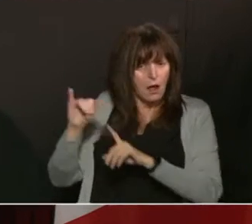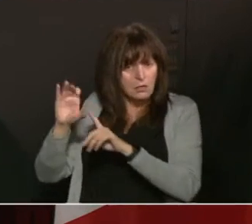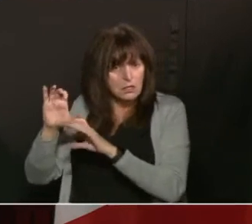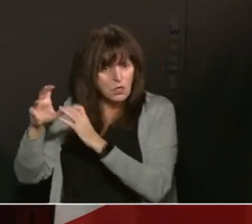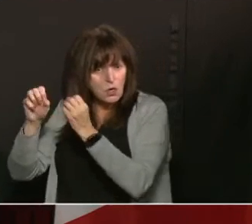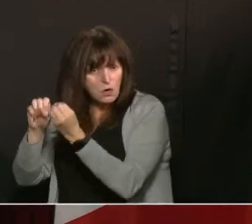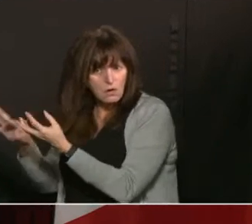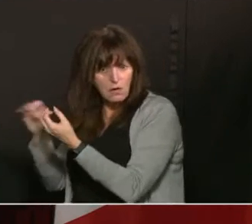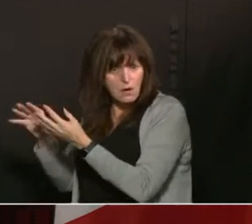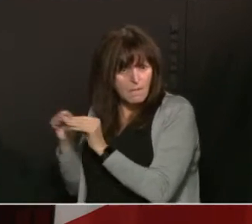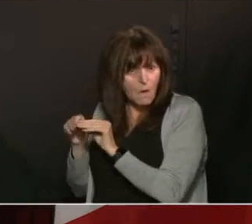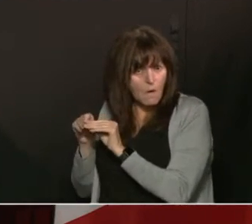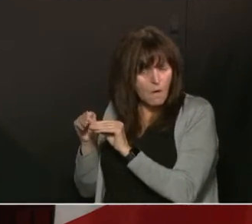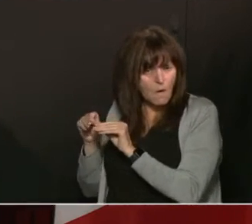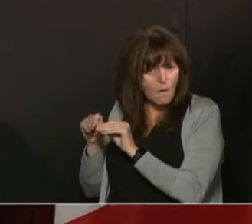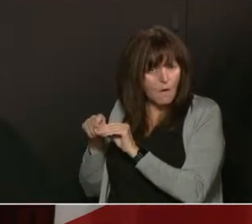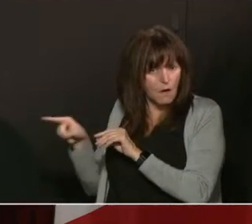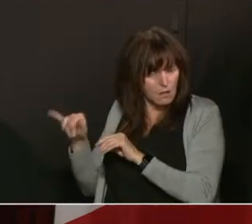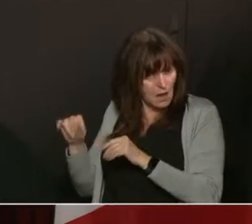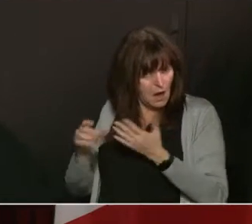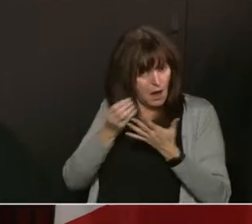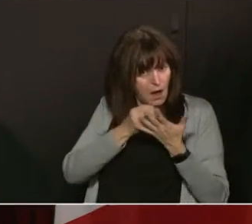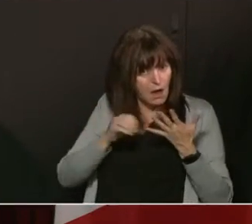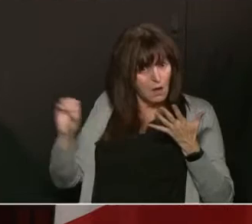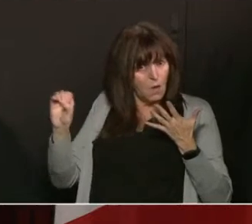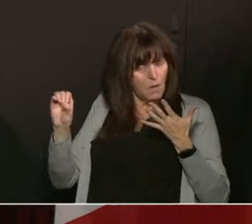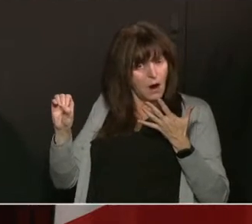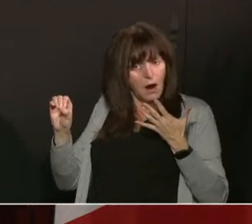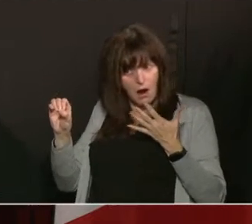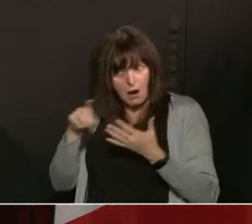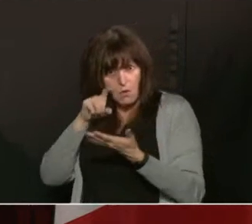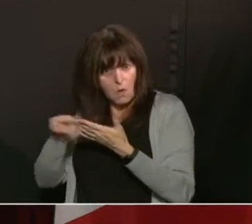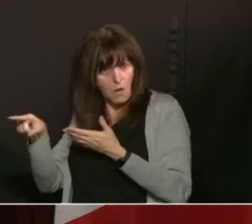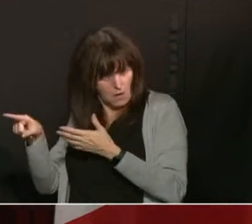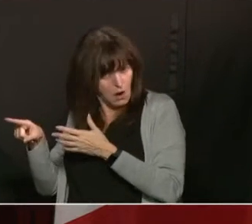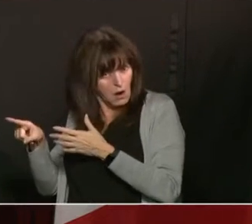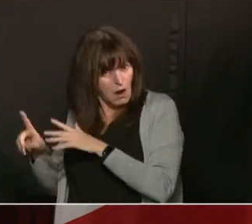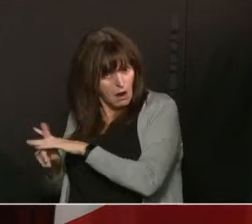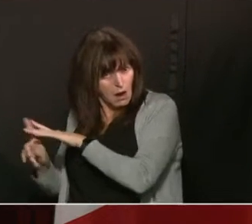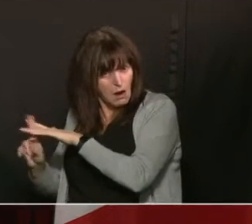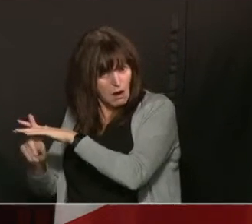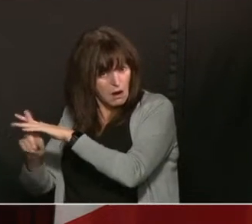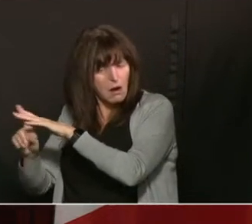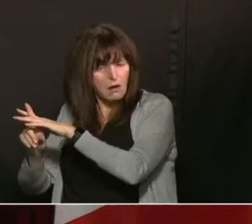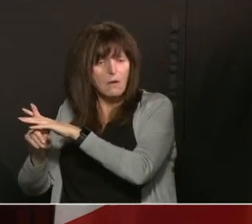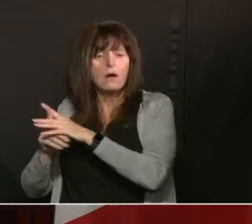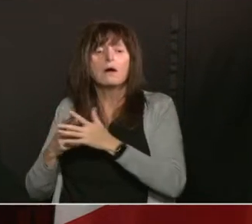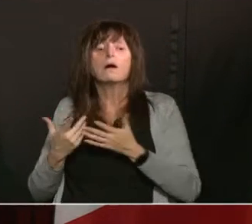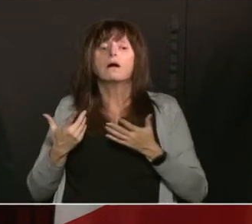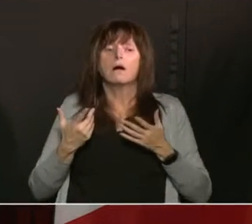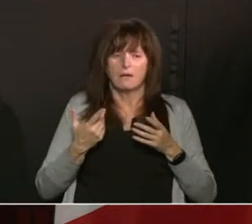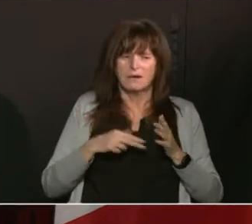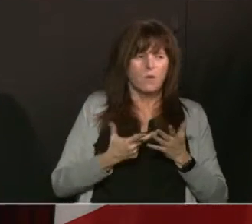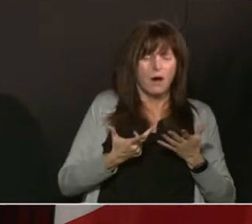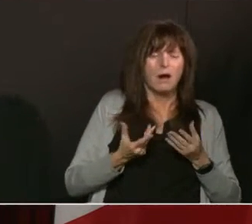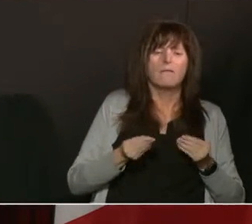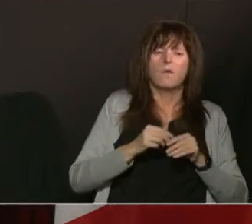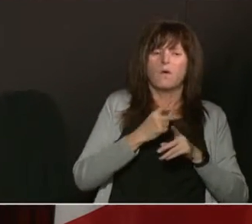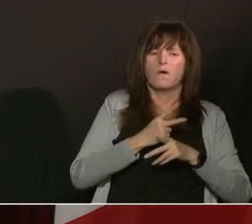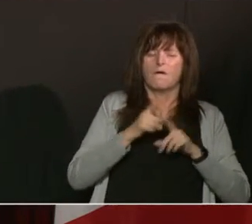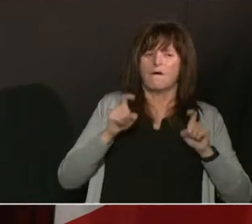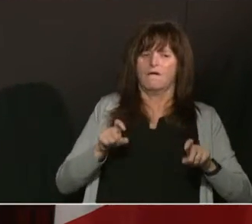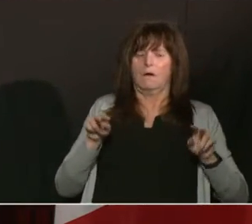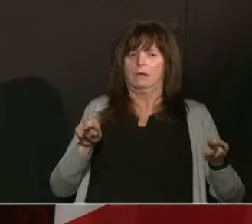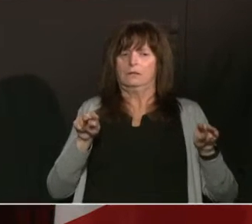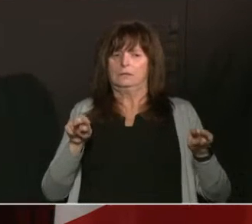a signal that we are going to have to take potential extra precautions and monitor the situation very closely.